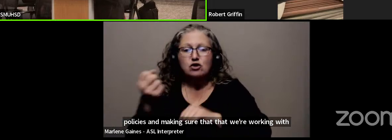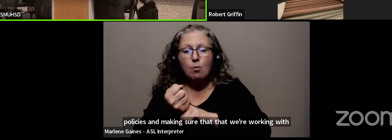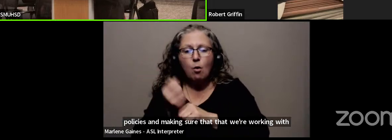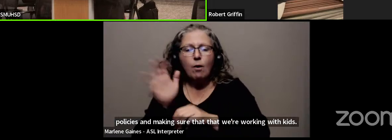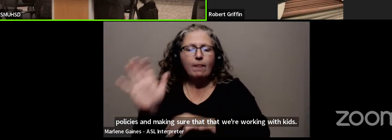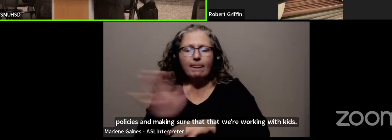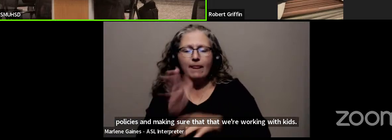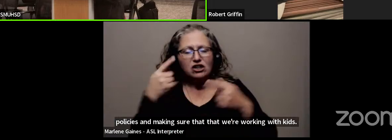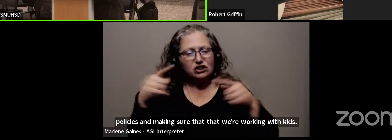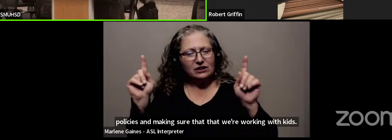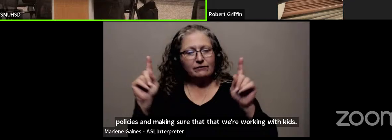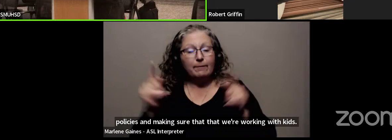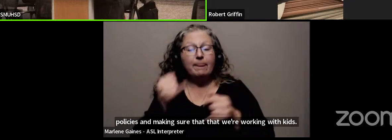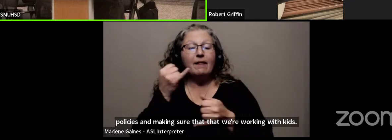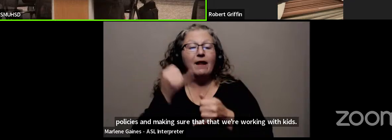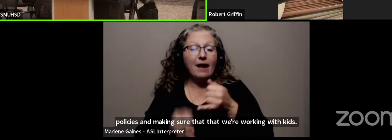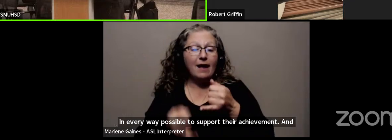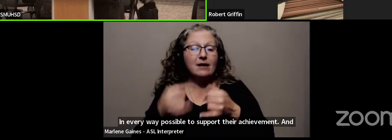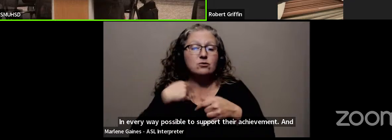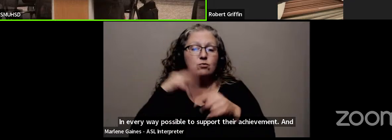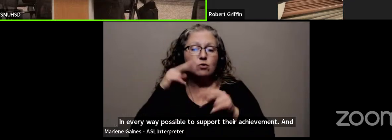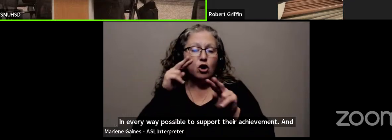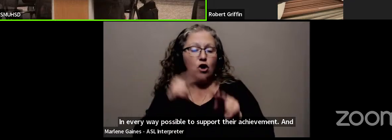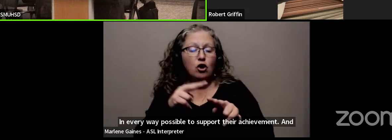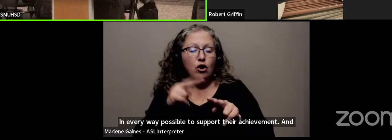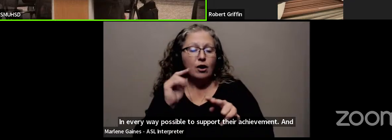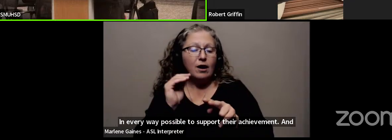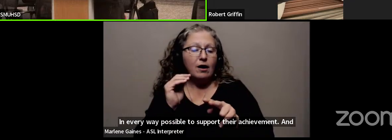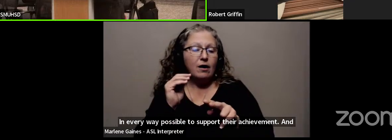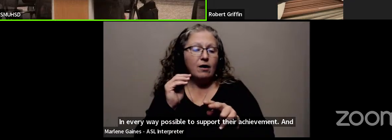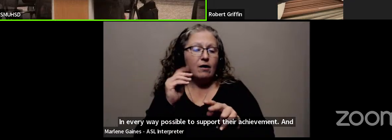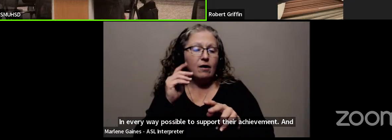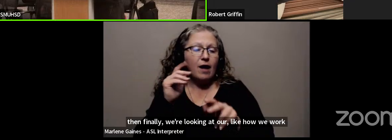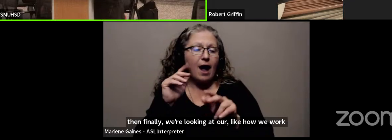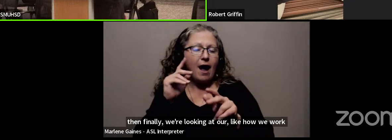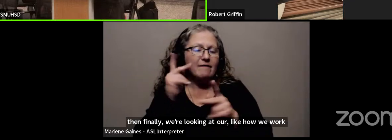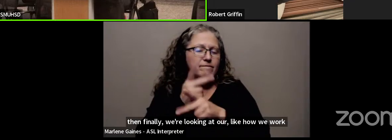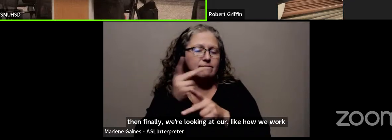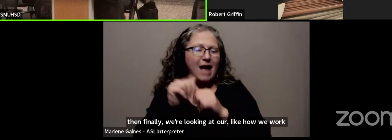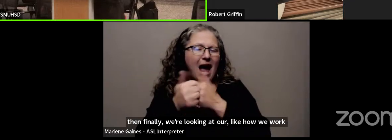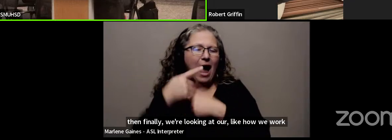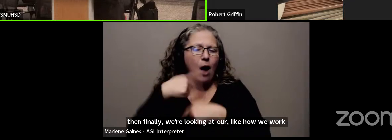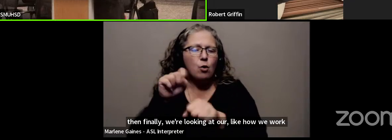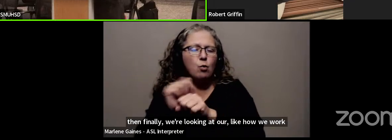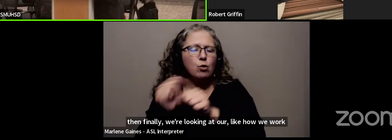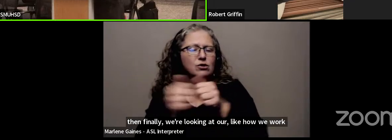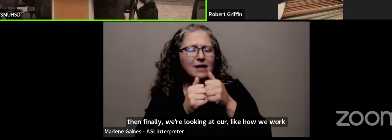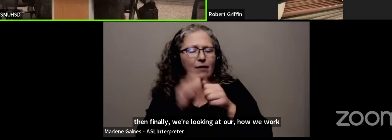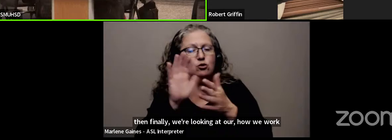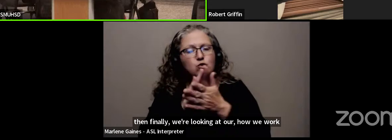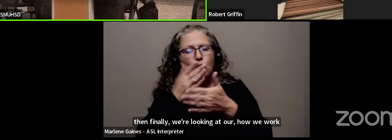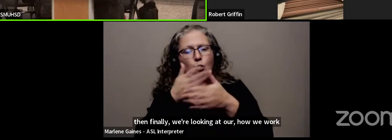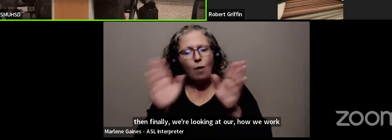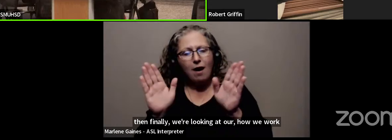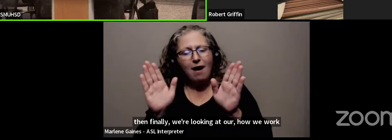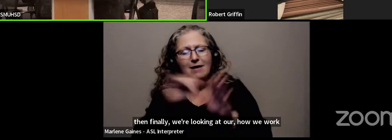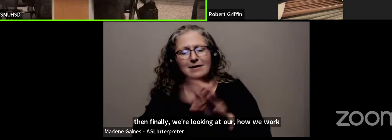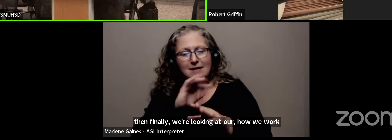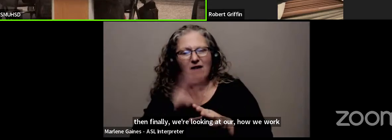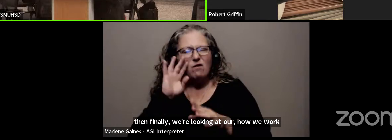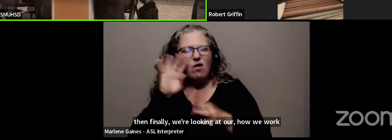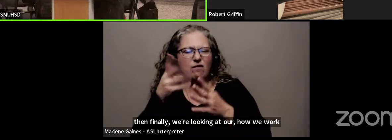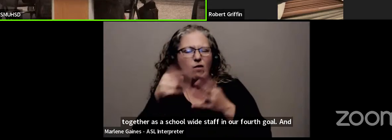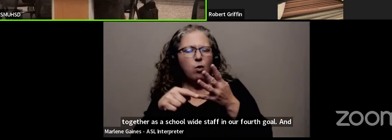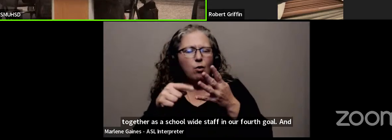achievement. And then finally, we're looking at how we work together as a school-wide staff in our 4th goal, and that is